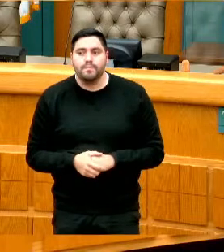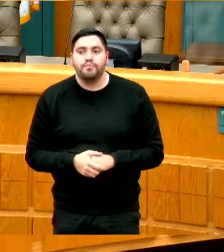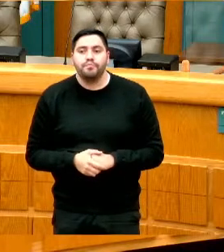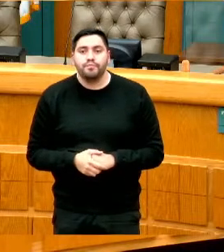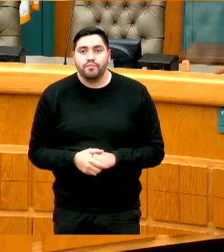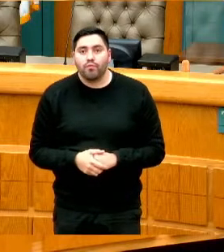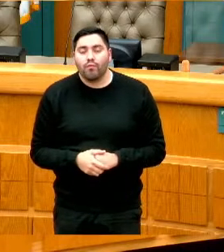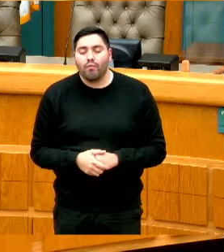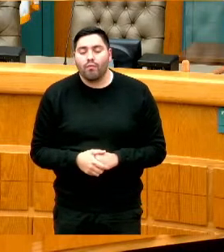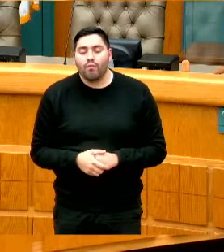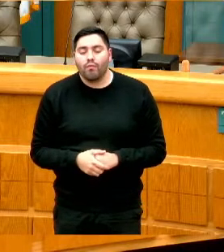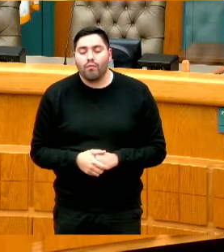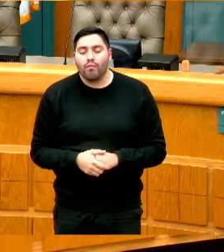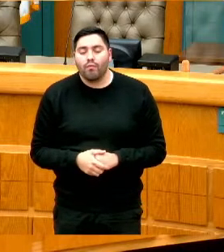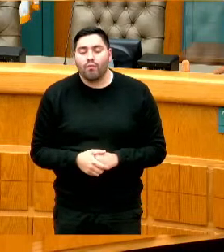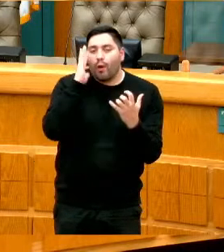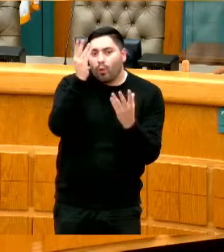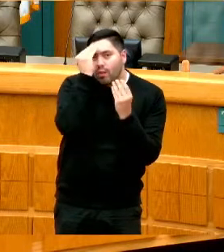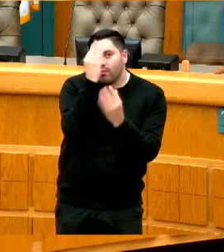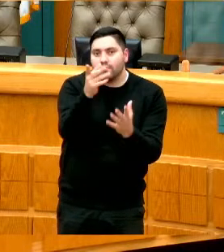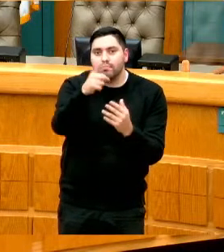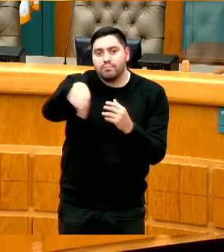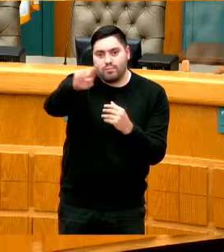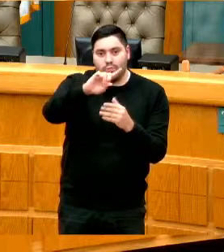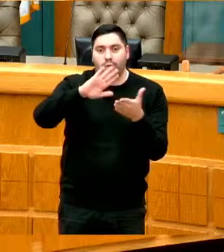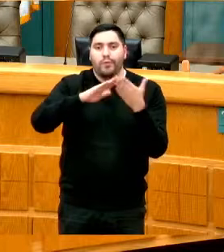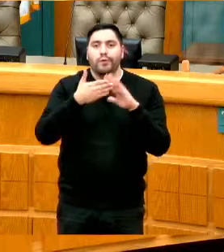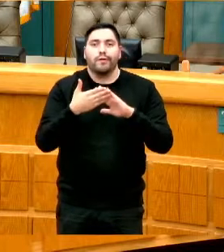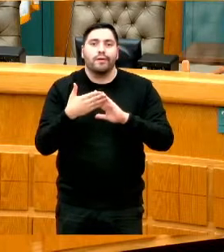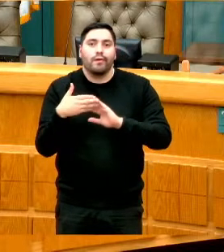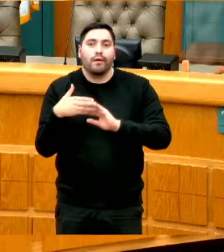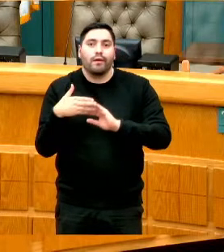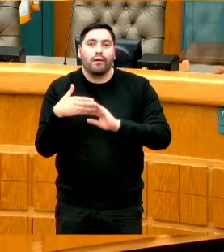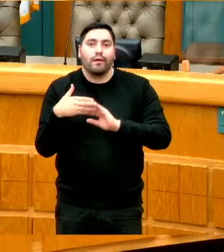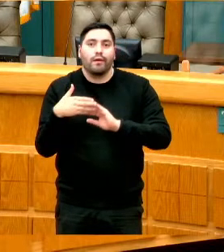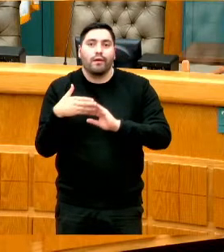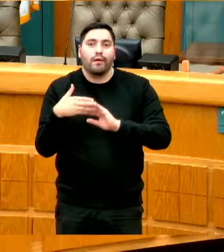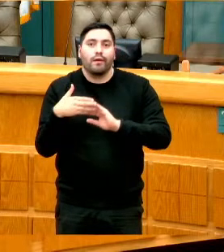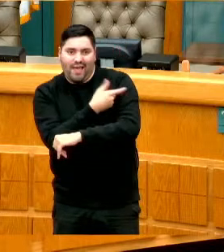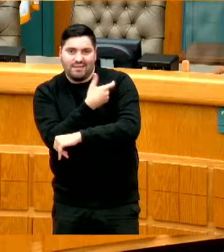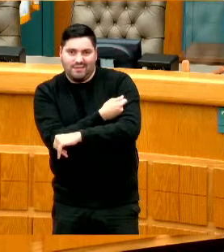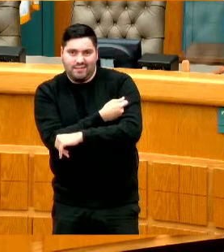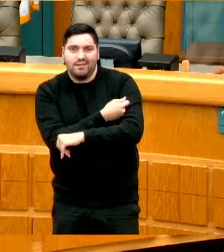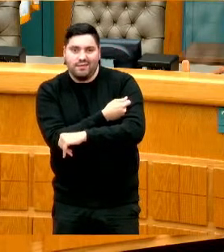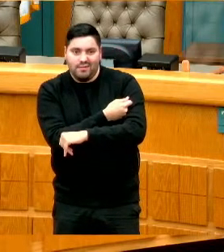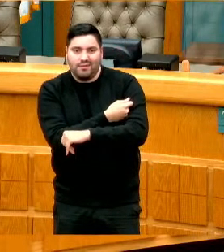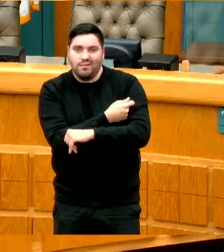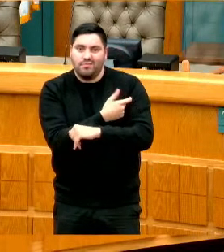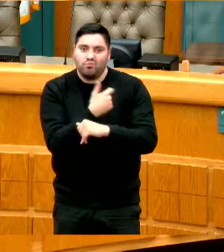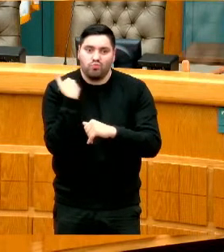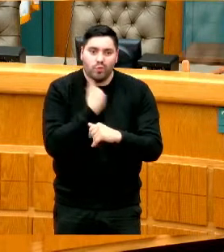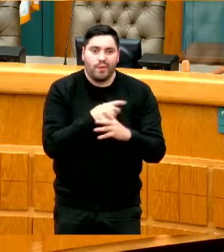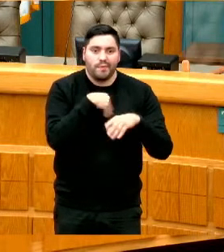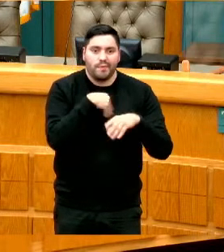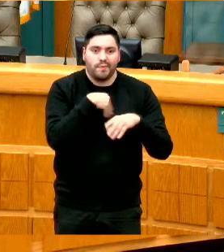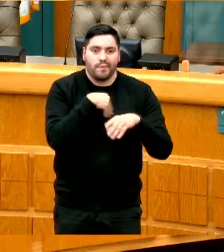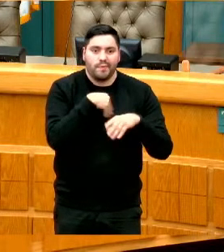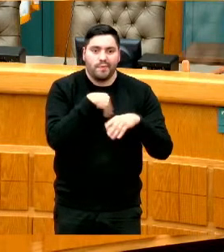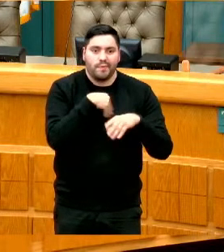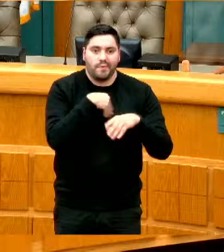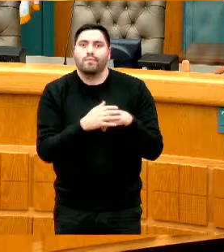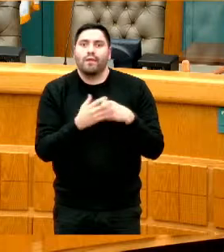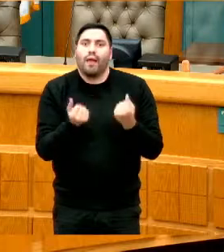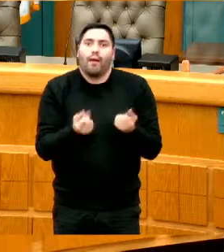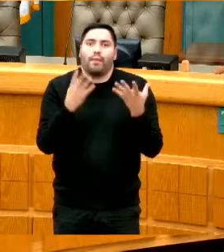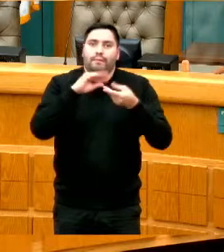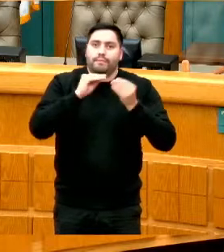I'm going to update the community on some of the vaccine drives that we've been doing, the number of persons vaccinated, talk about the